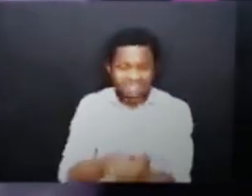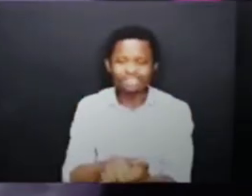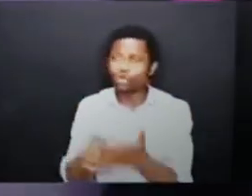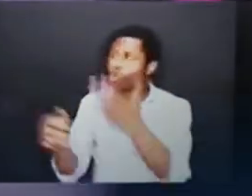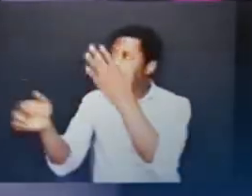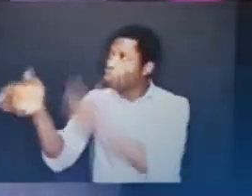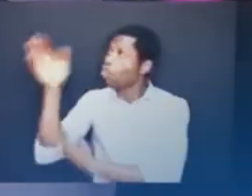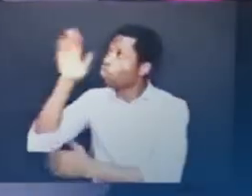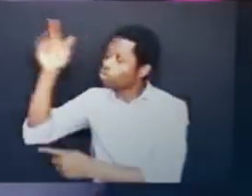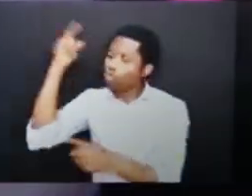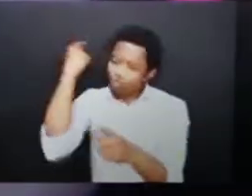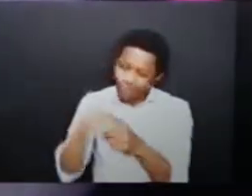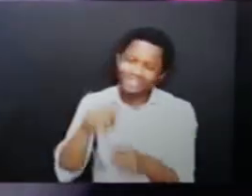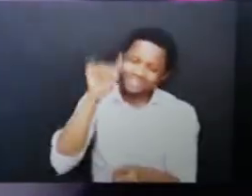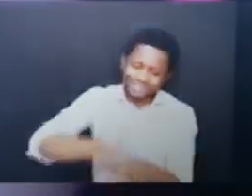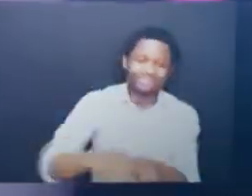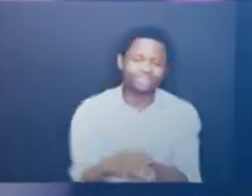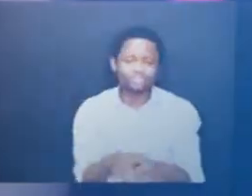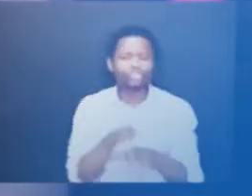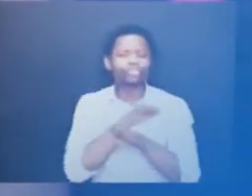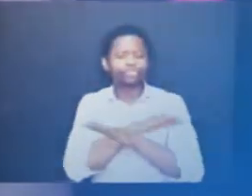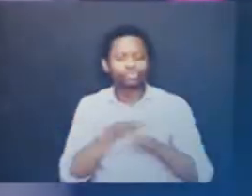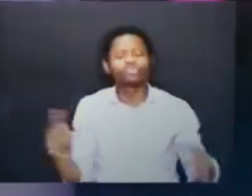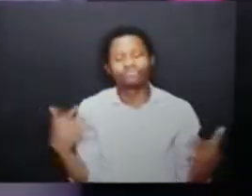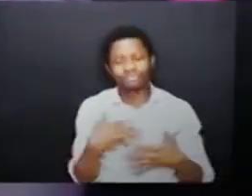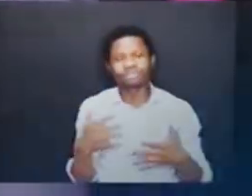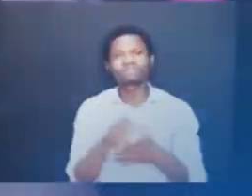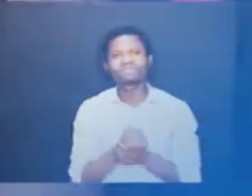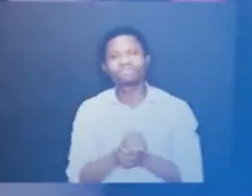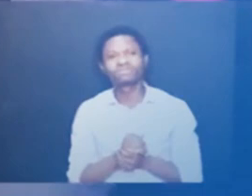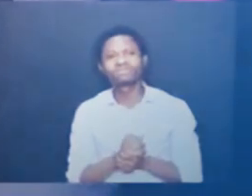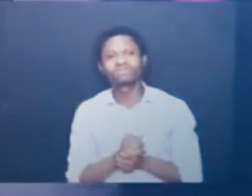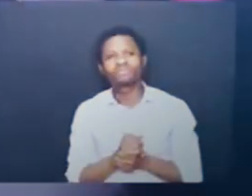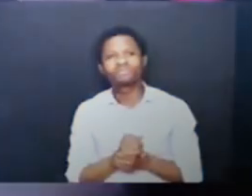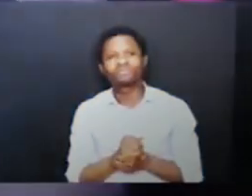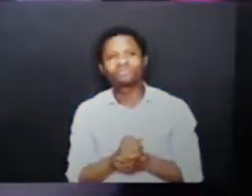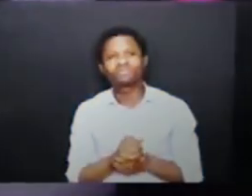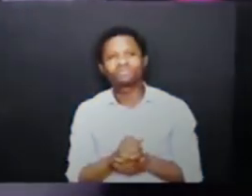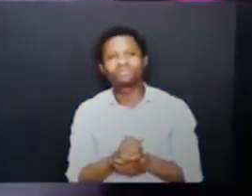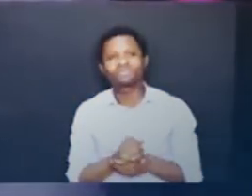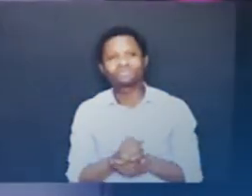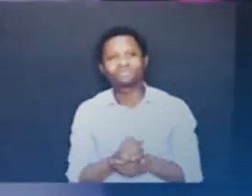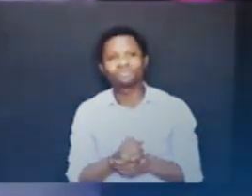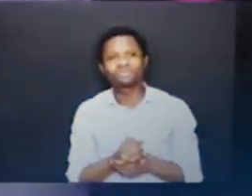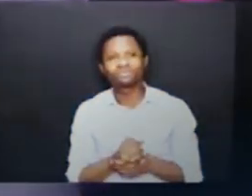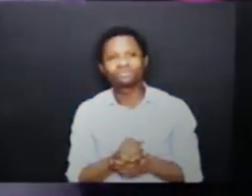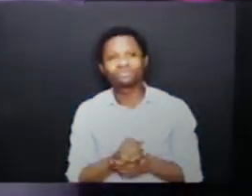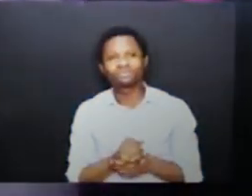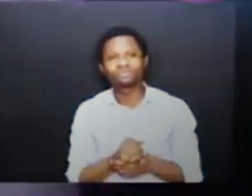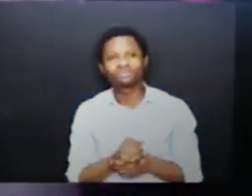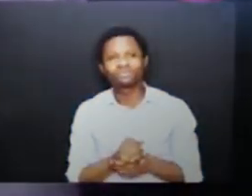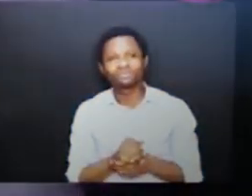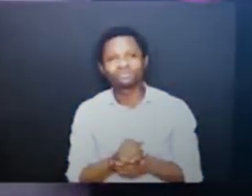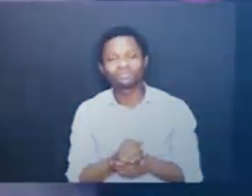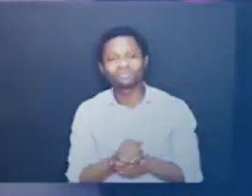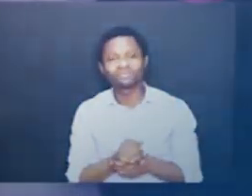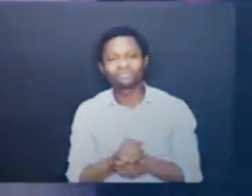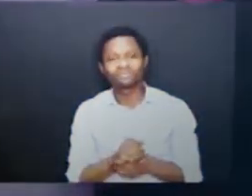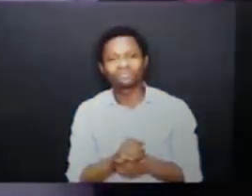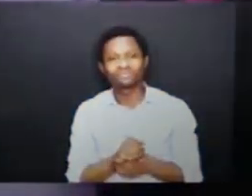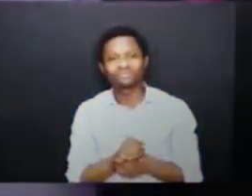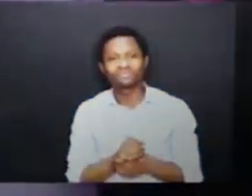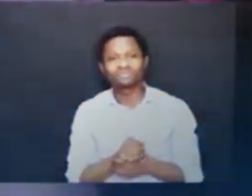e yo nyame asɛ. Do not fear. Me ensuro. For me, I've been hearing do not fear, do not fear. So this one doesn't amaze, but the last